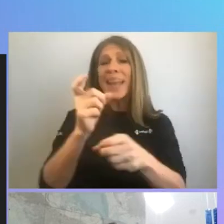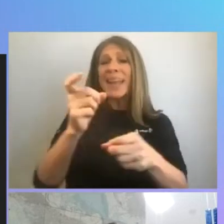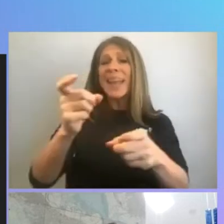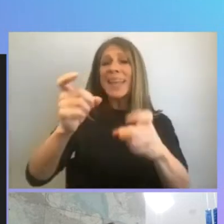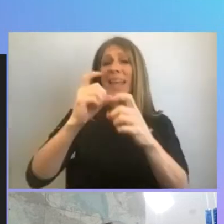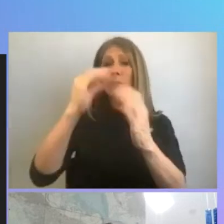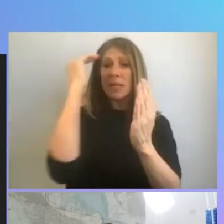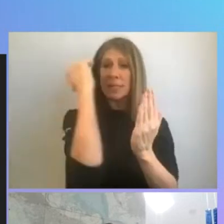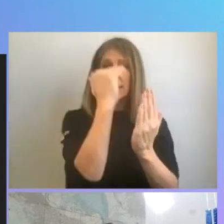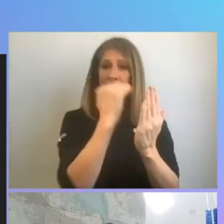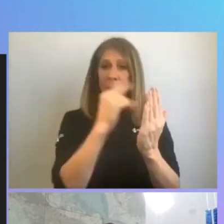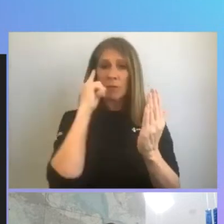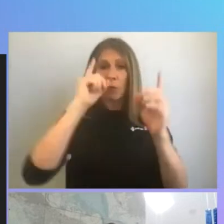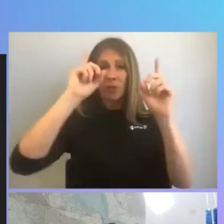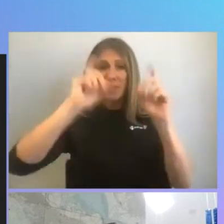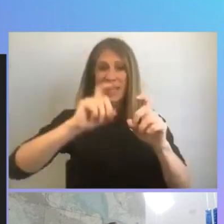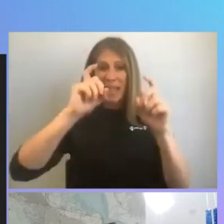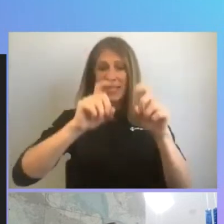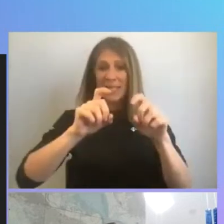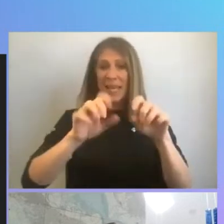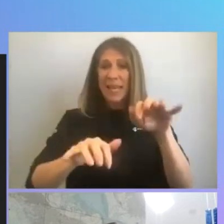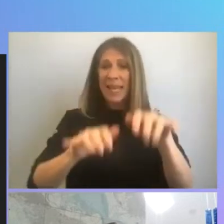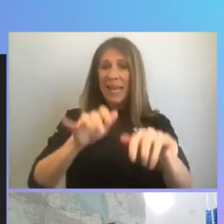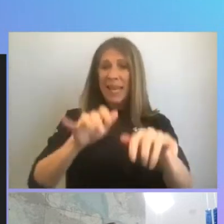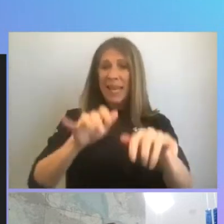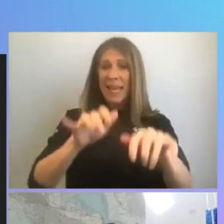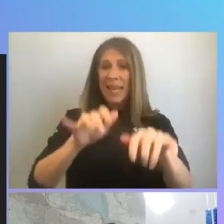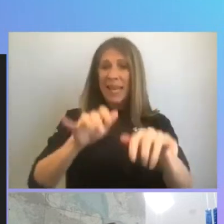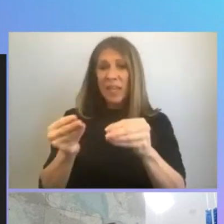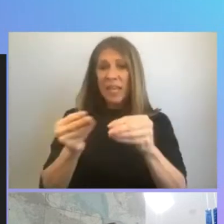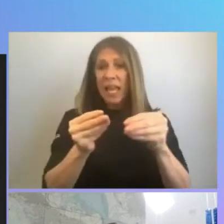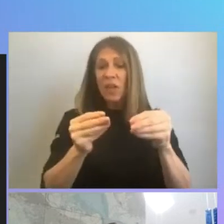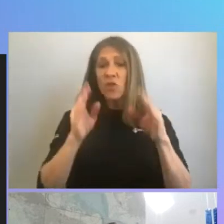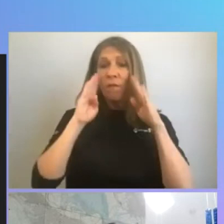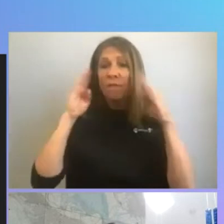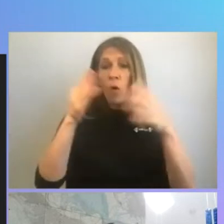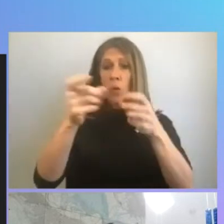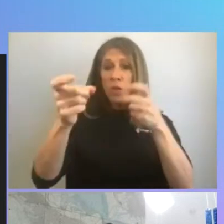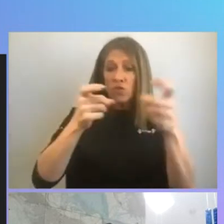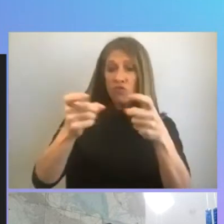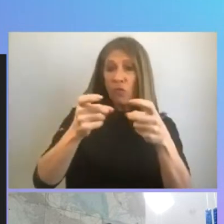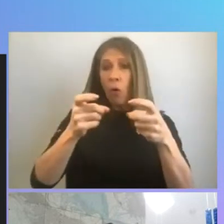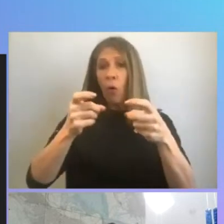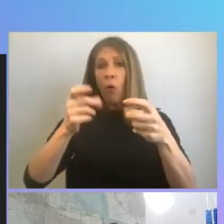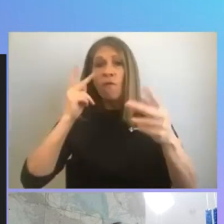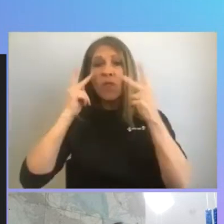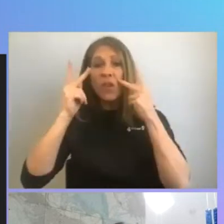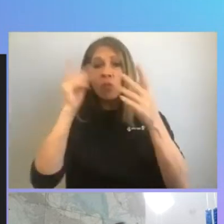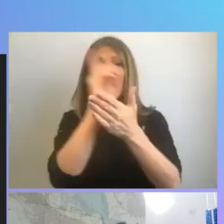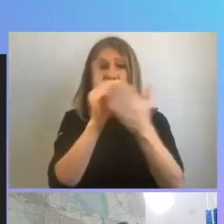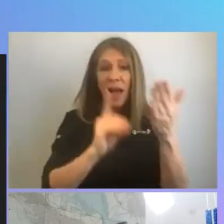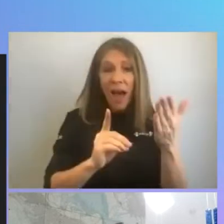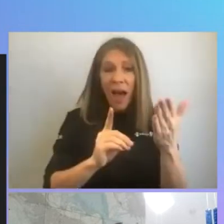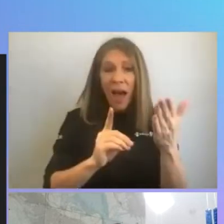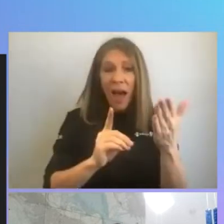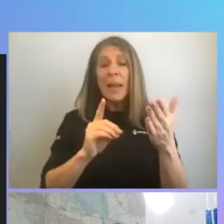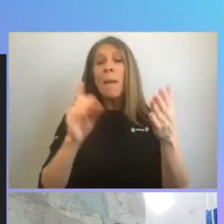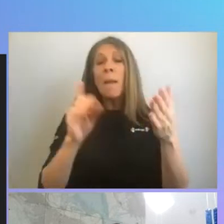steps for testing keyboard navigation, focus control, visual design, messaging errors, and